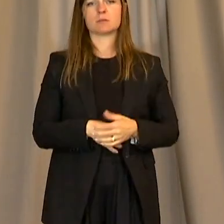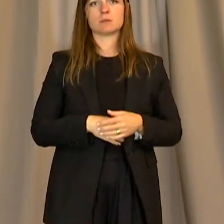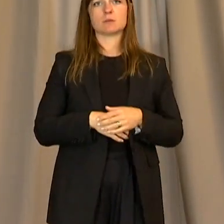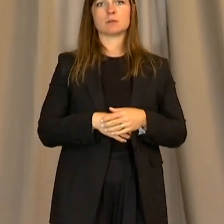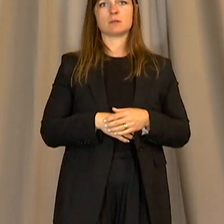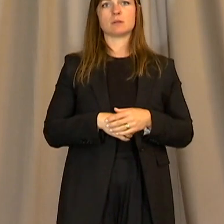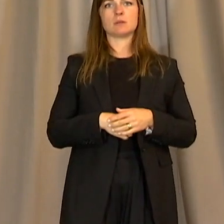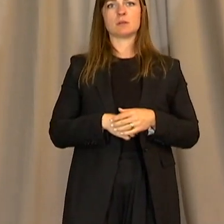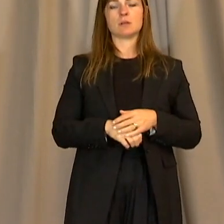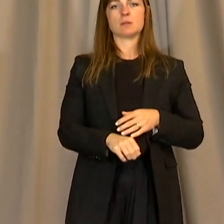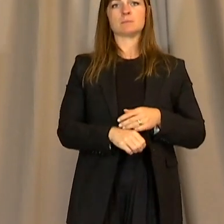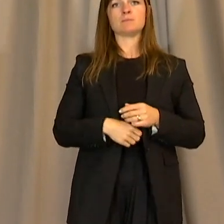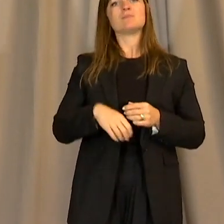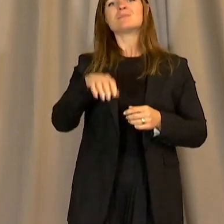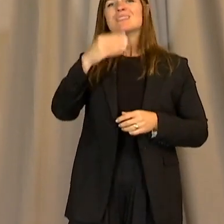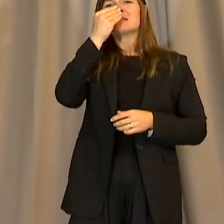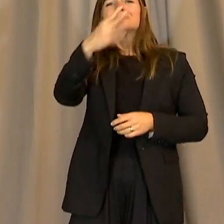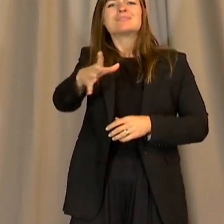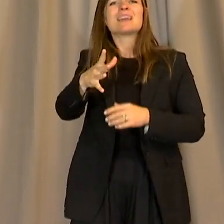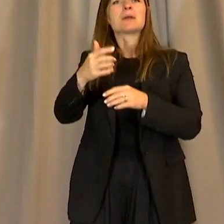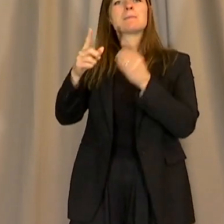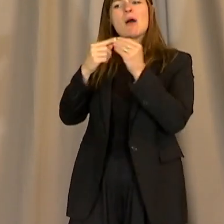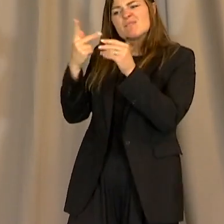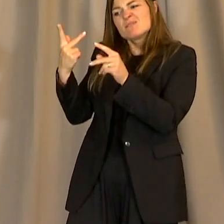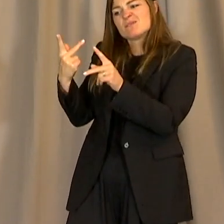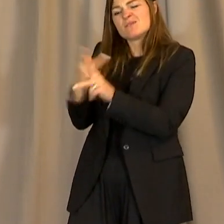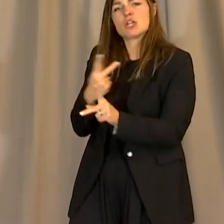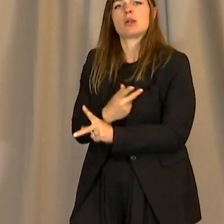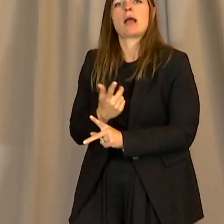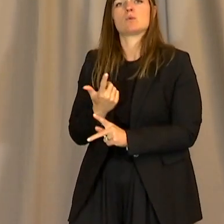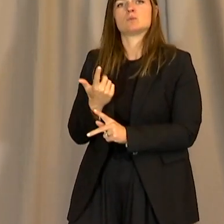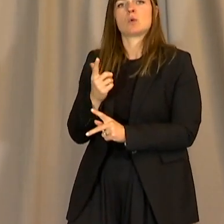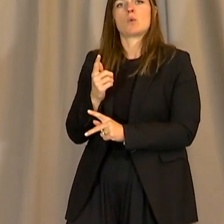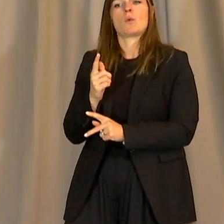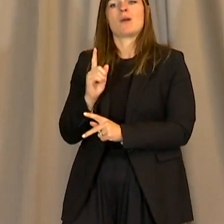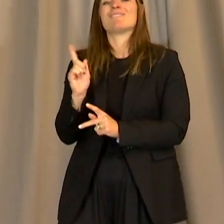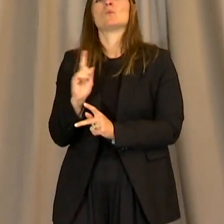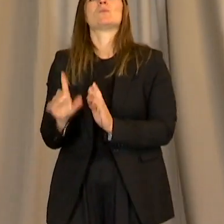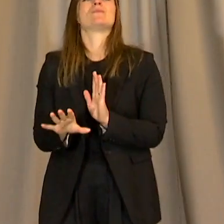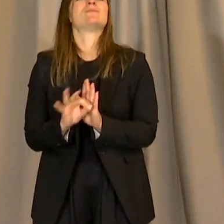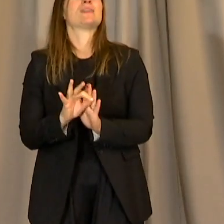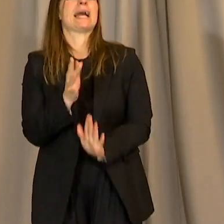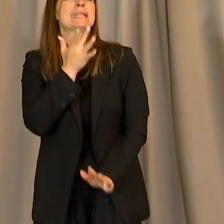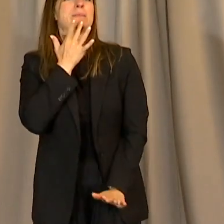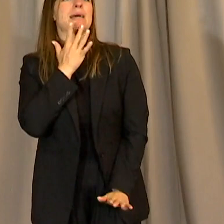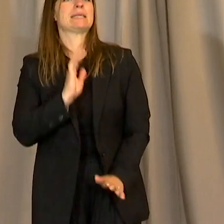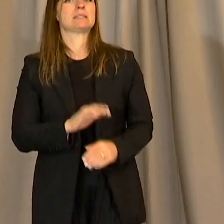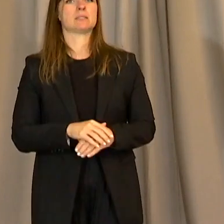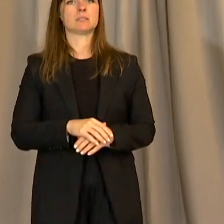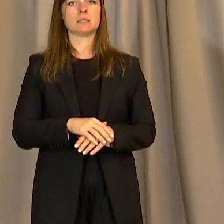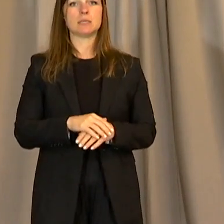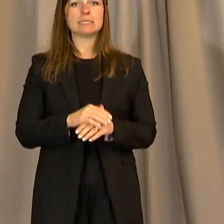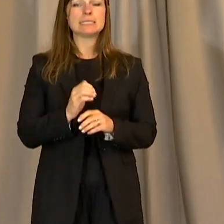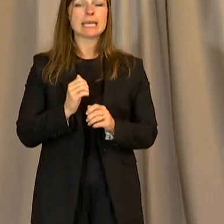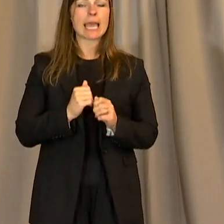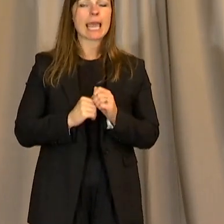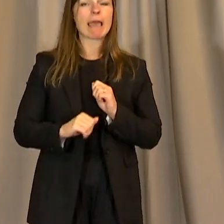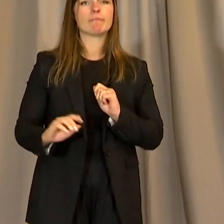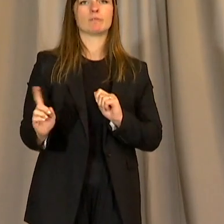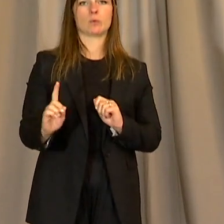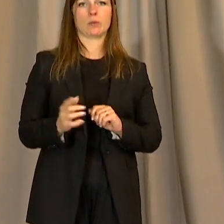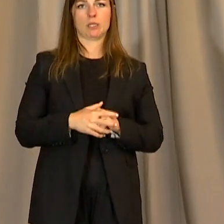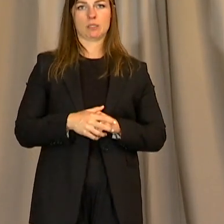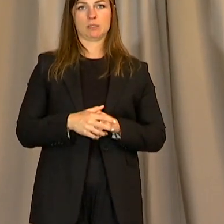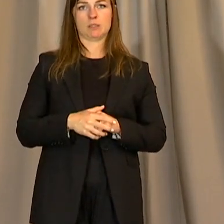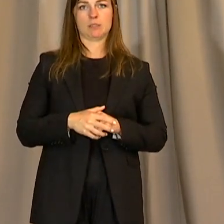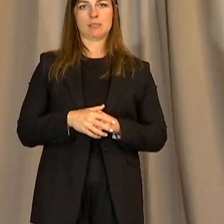interested anymore in just figuring out where we're biased. It's everywhere. Anti-Black